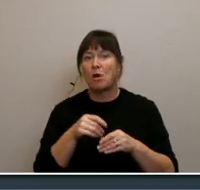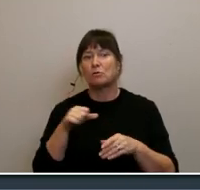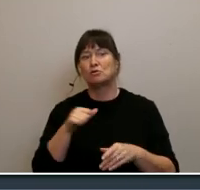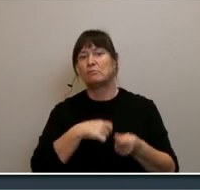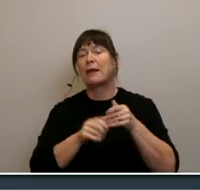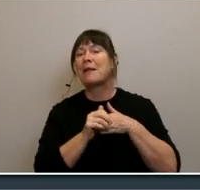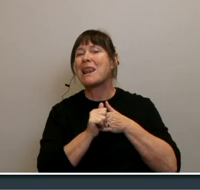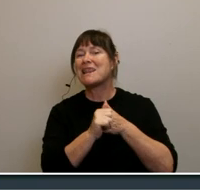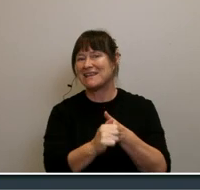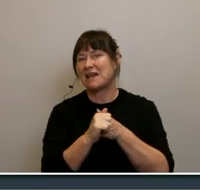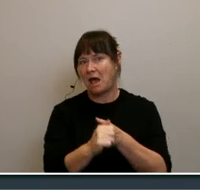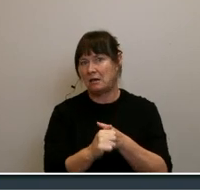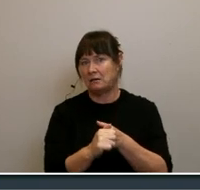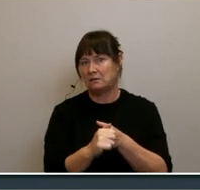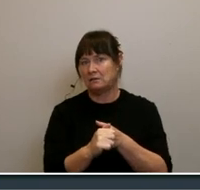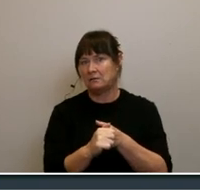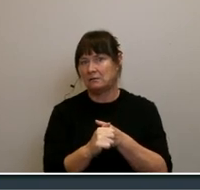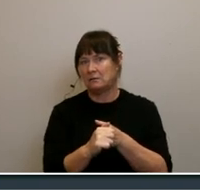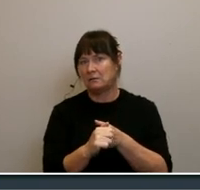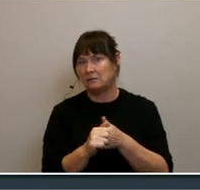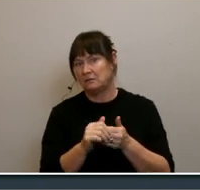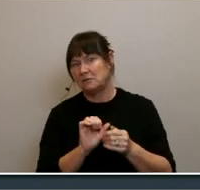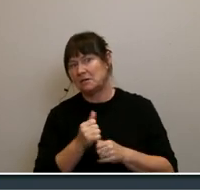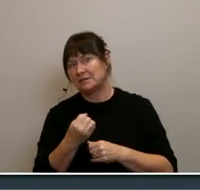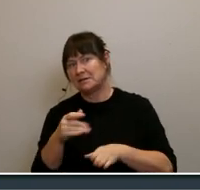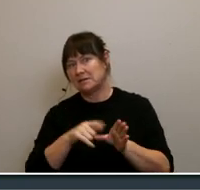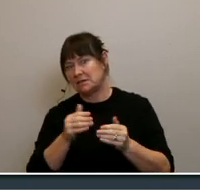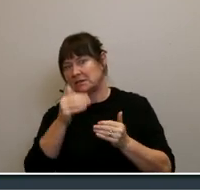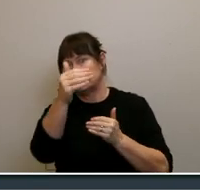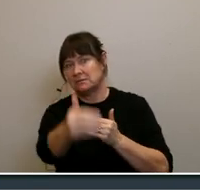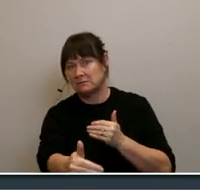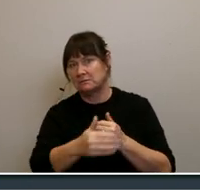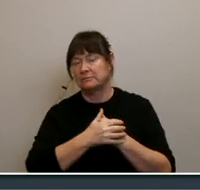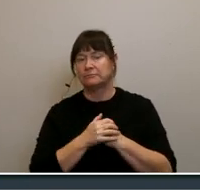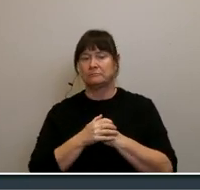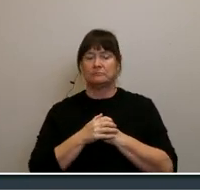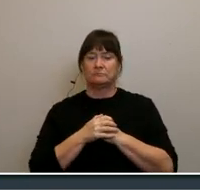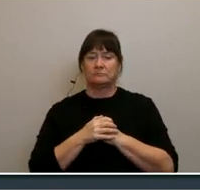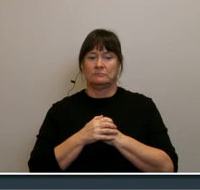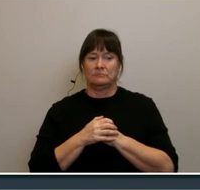it needs to be coming quickly in the next decade, decade and a half.